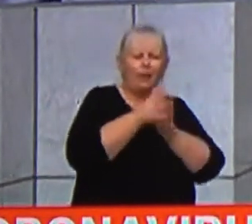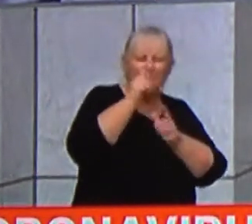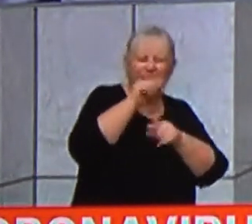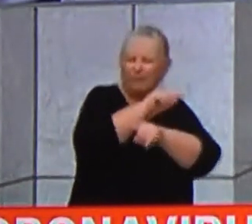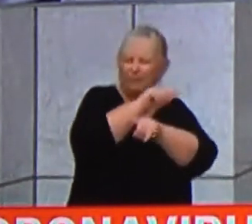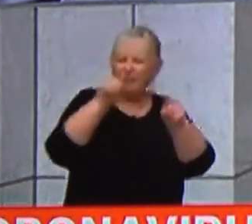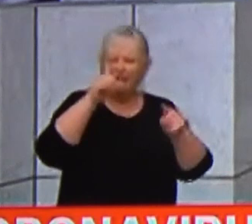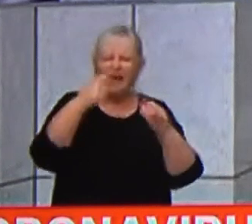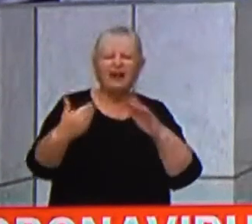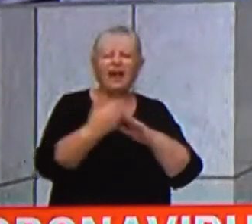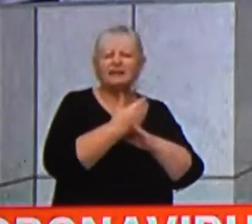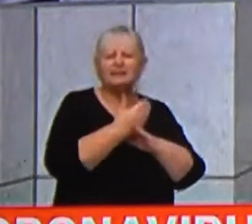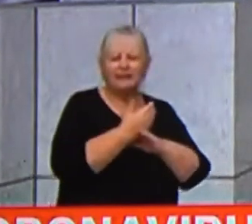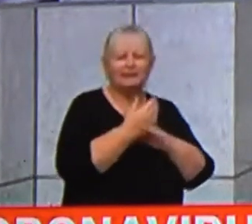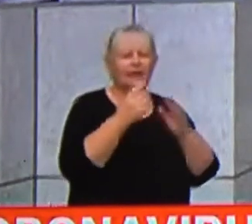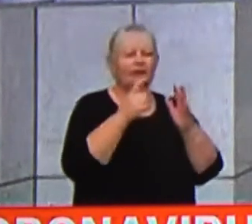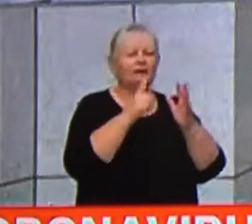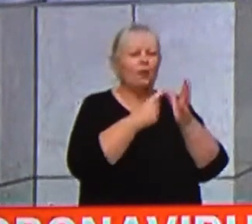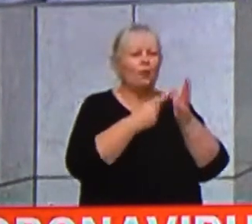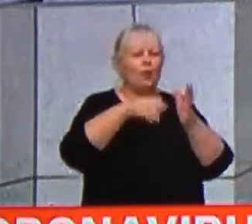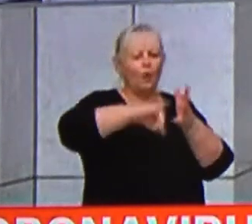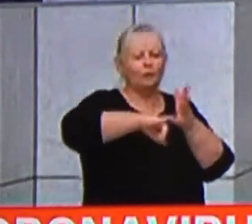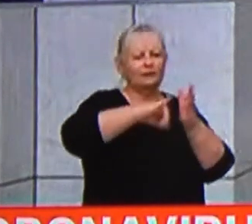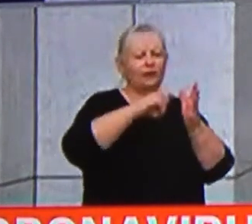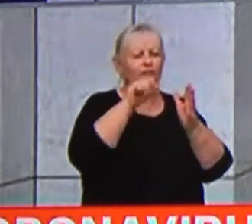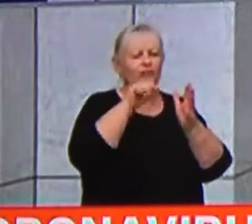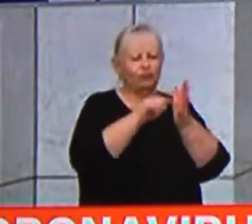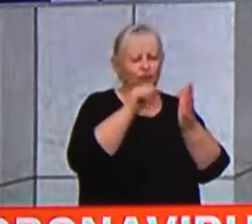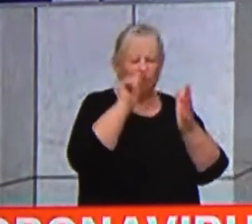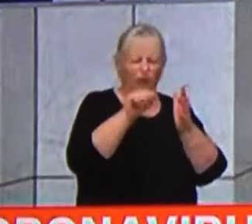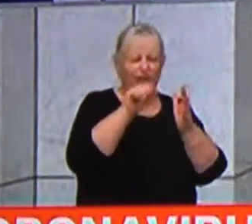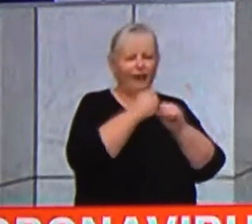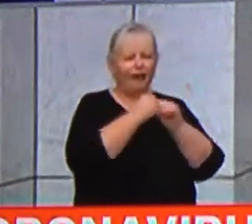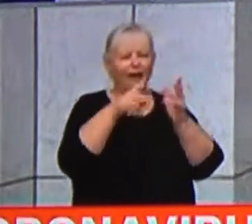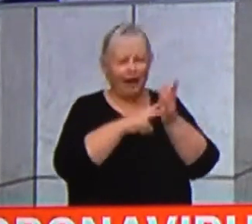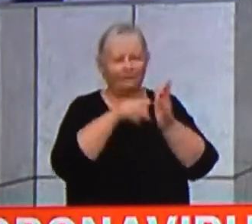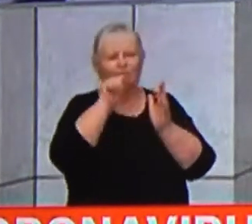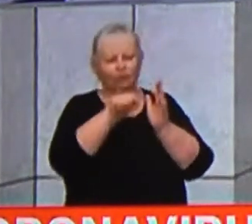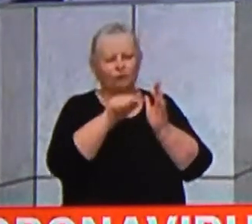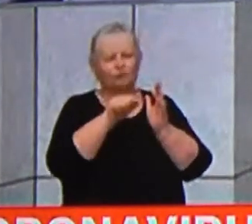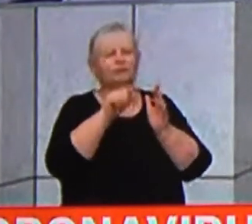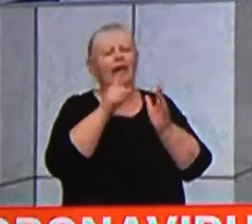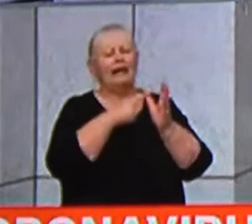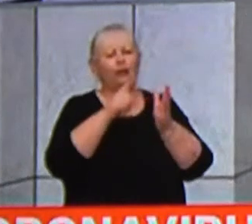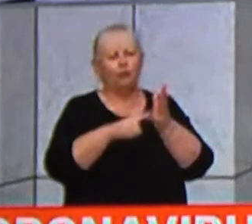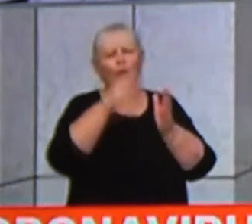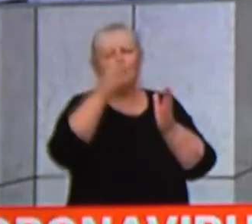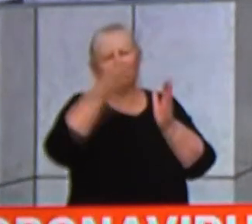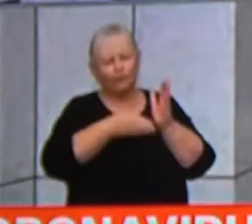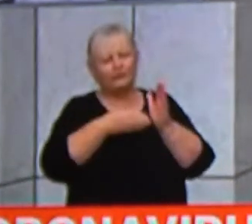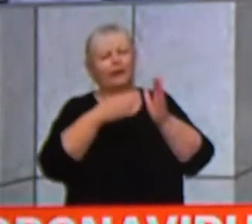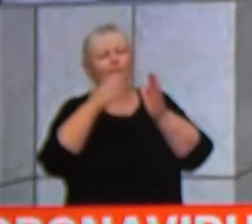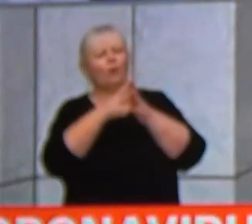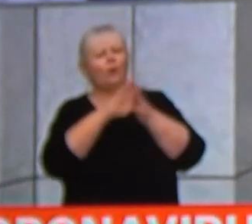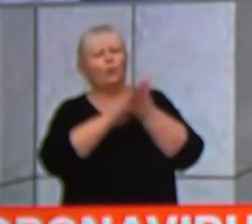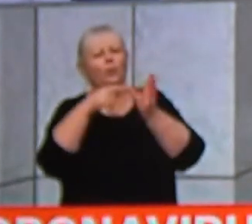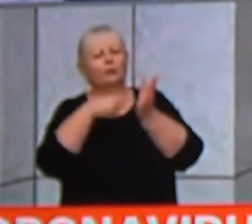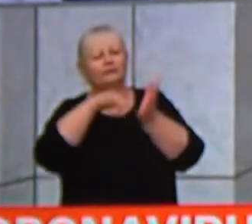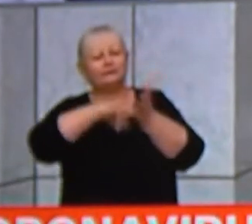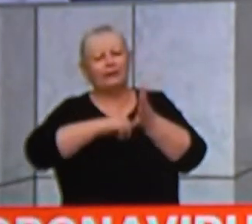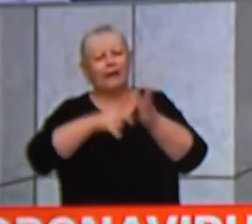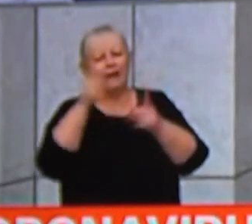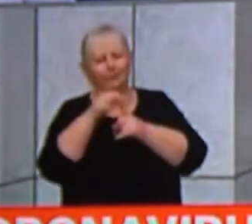time last week the rate of increase on cases was up around 25 to 30% a day. That rate